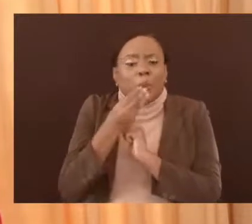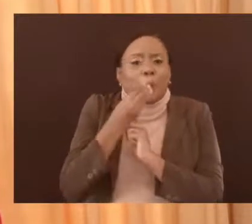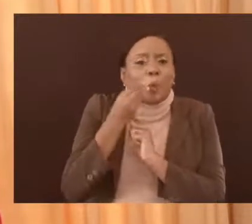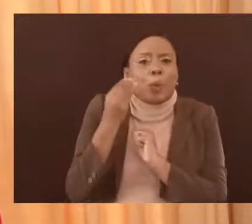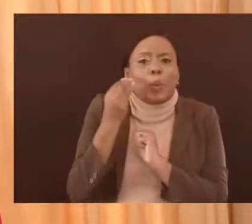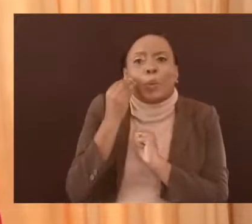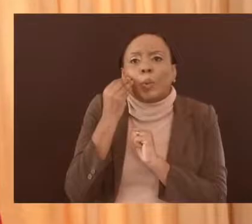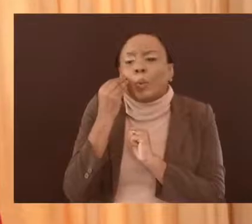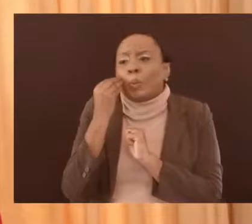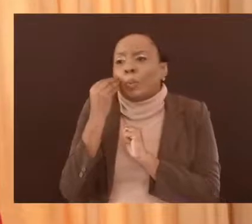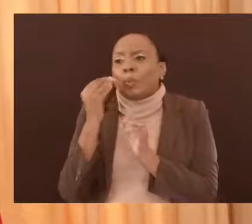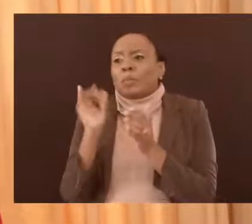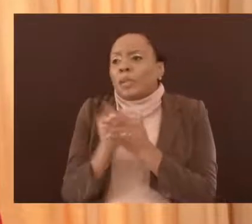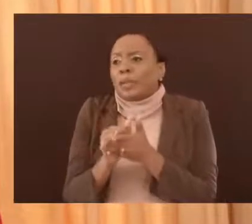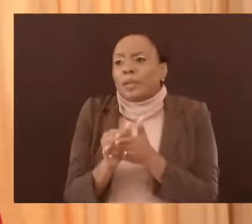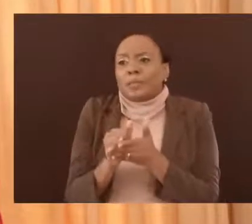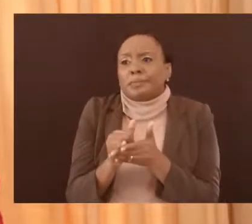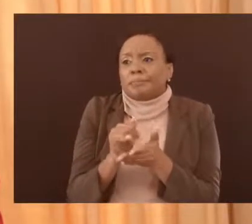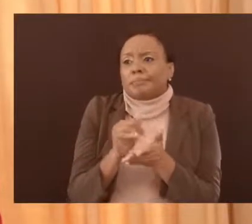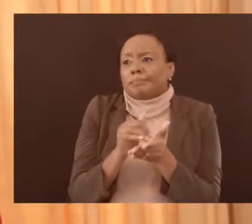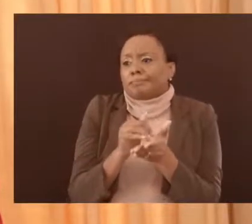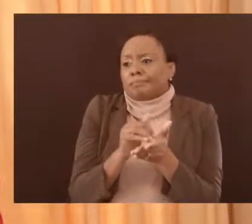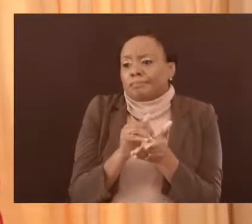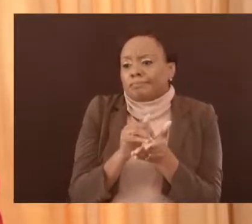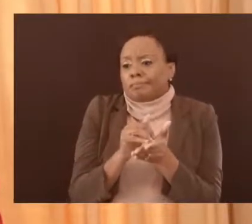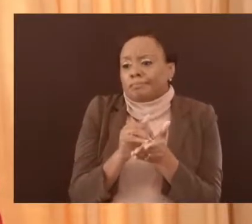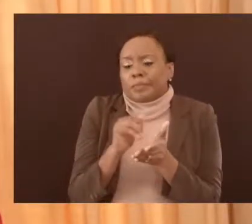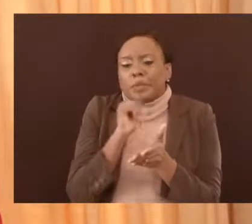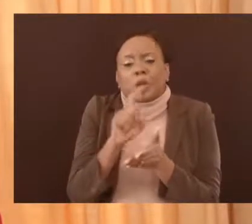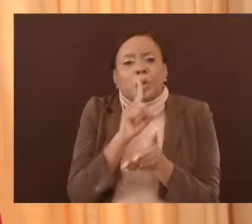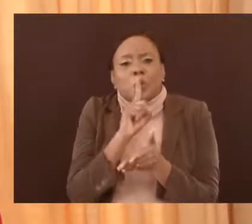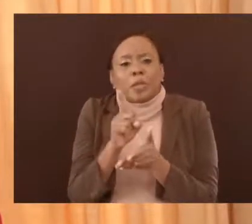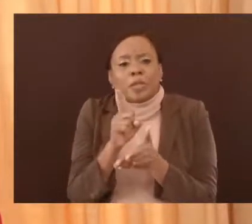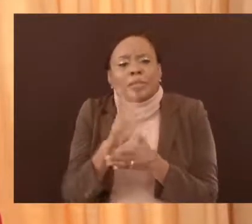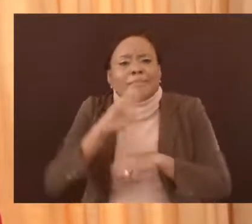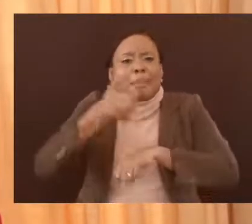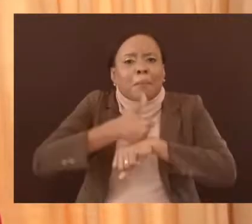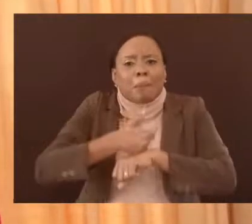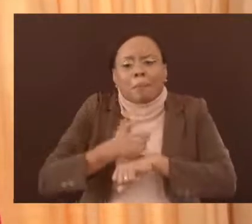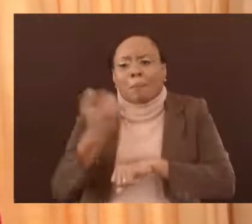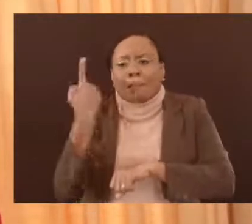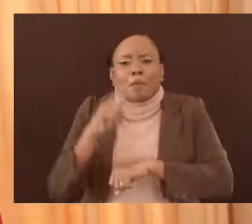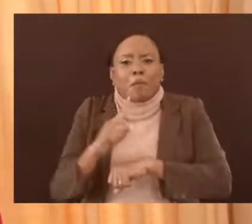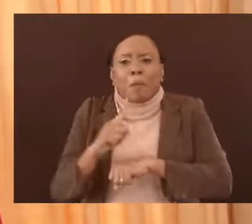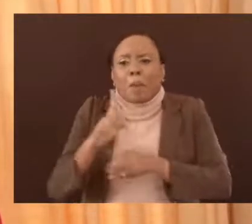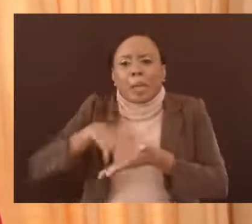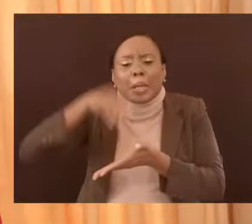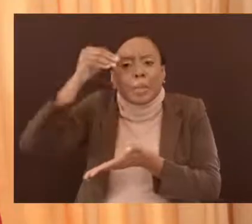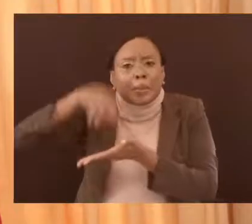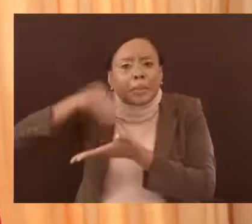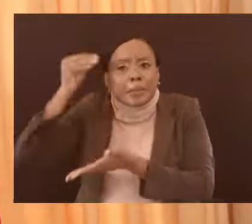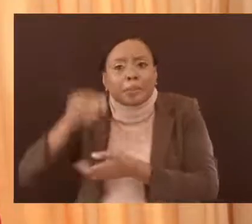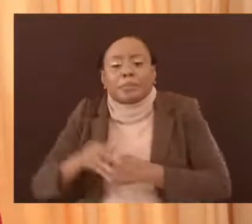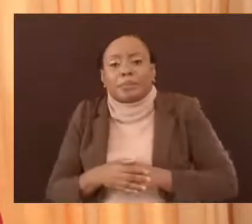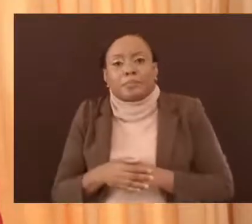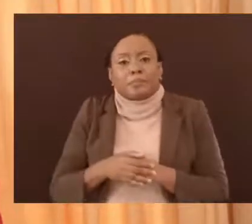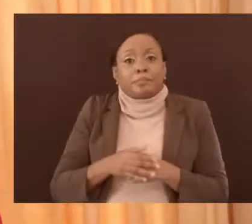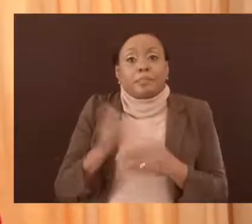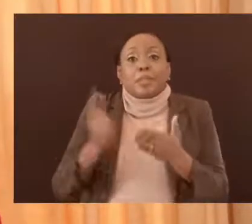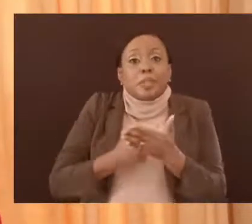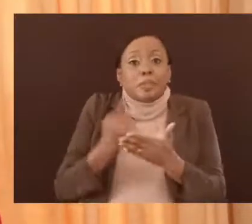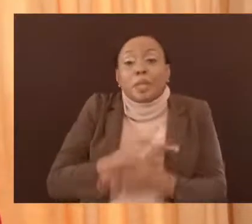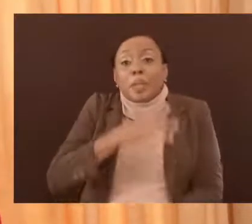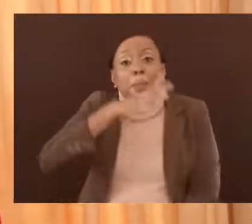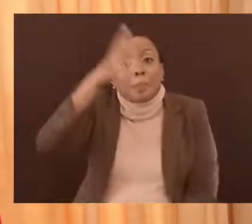of receiving instruction. You've also suffered as a result of parents not being able to find employment or even to secure